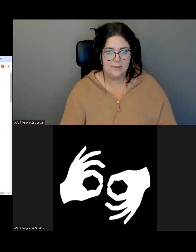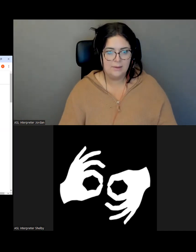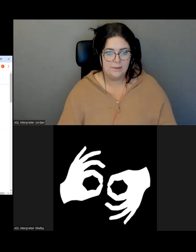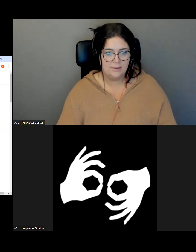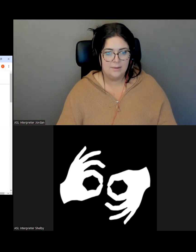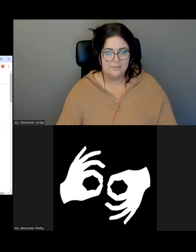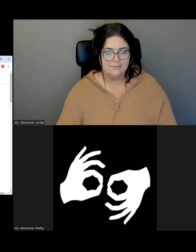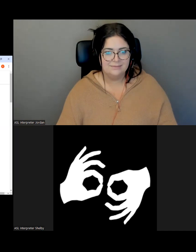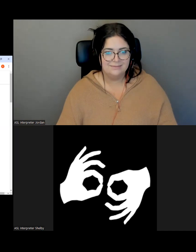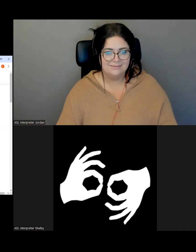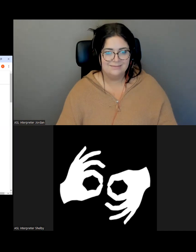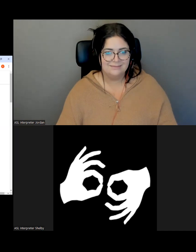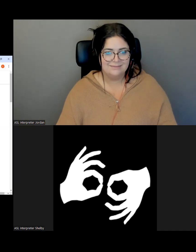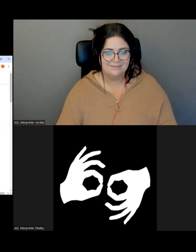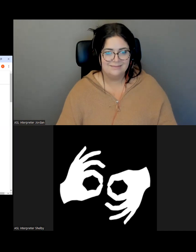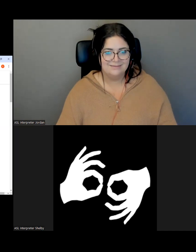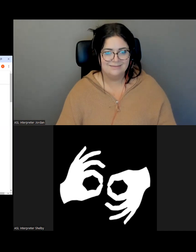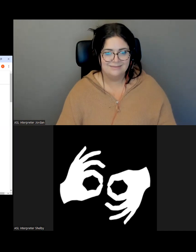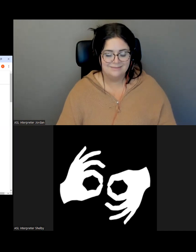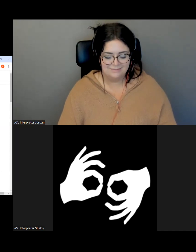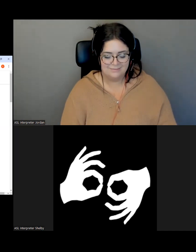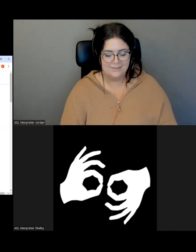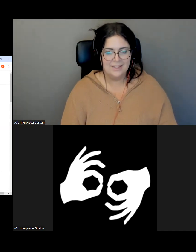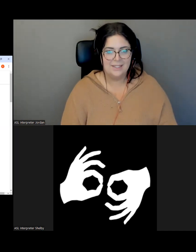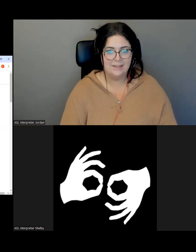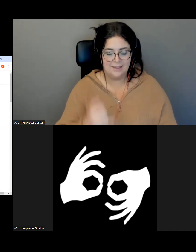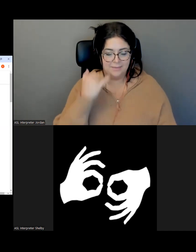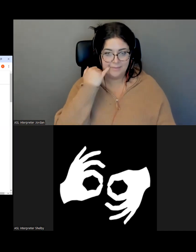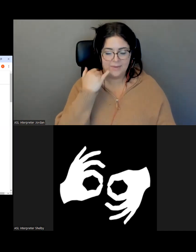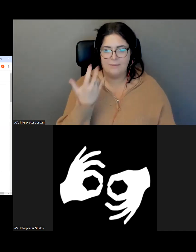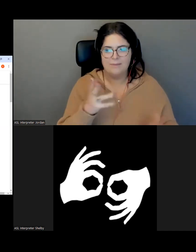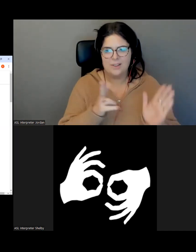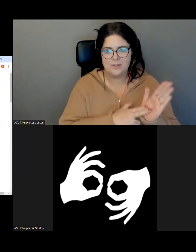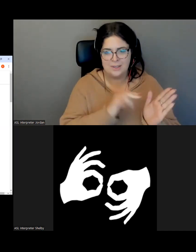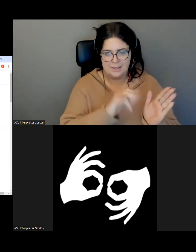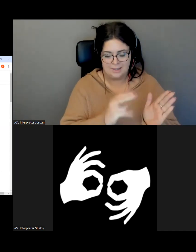here. And I'm currently signed in, but if I wasn't signed in, this is what it would look like.